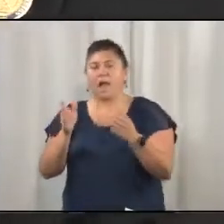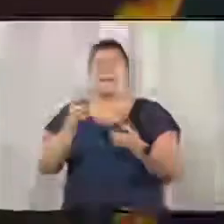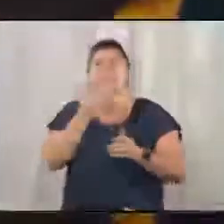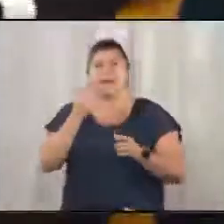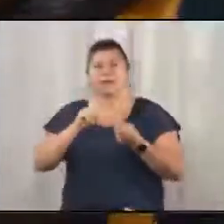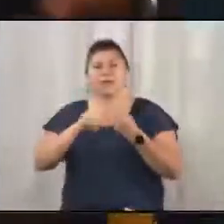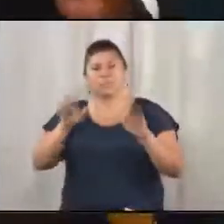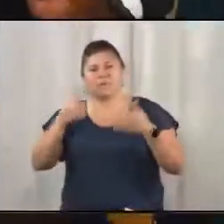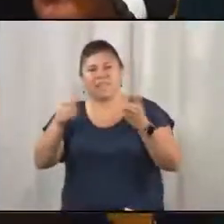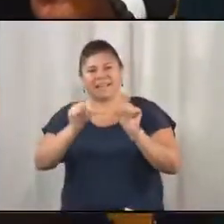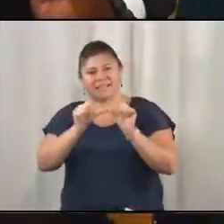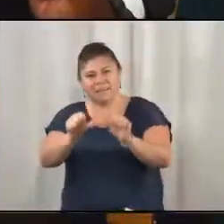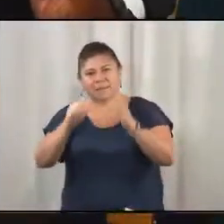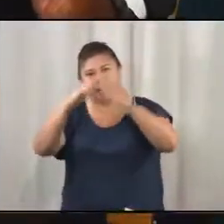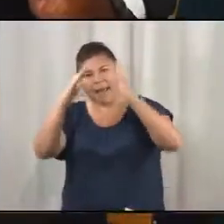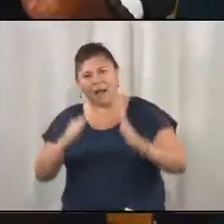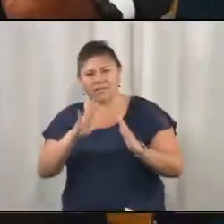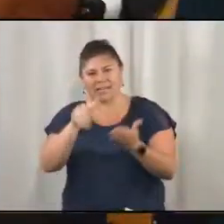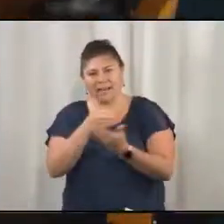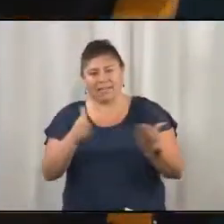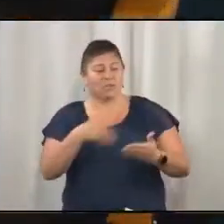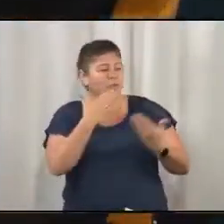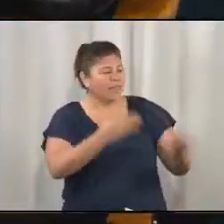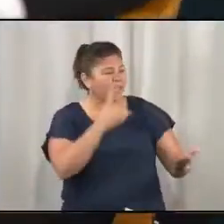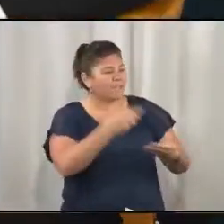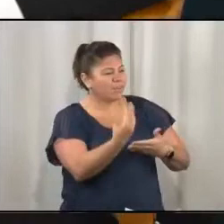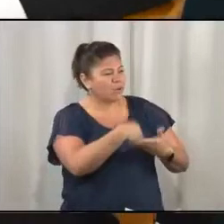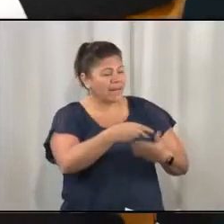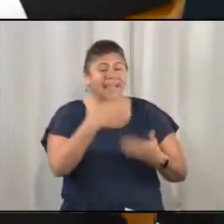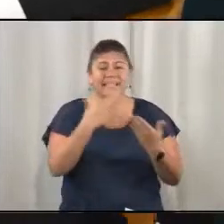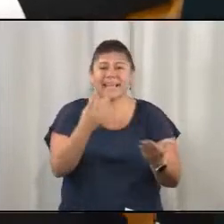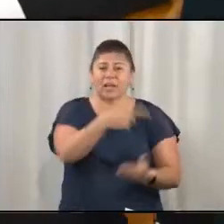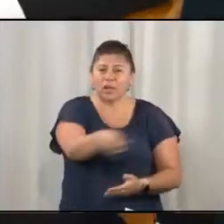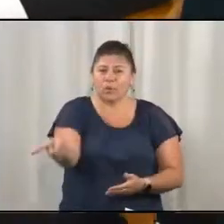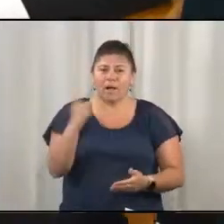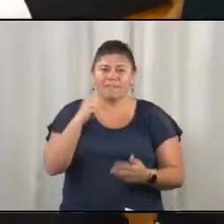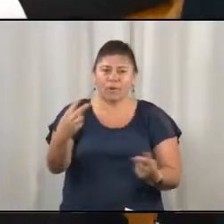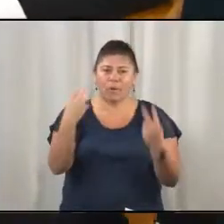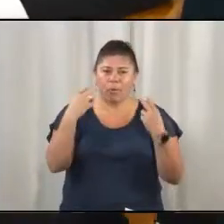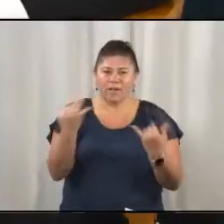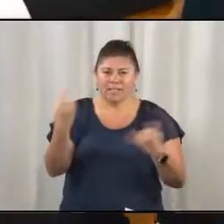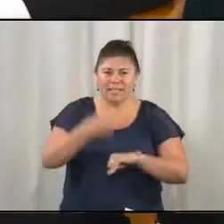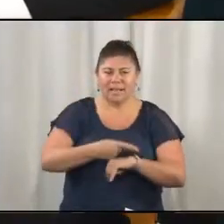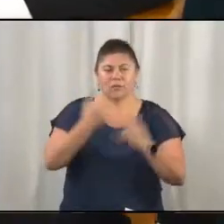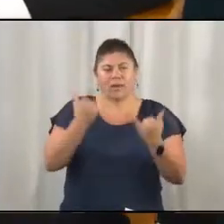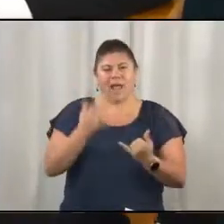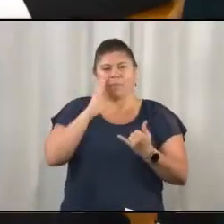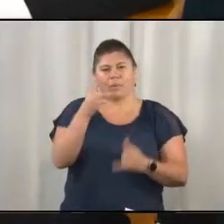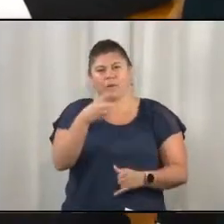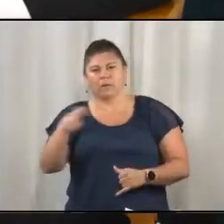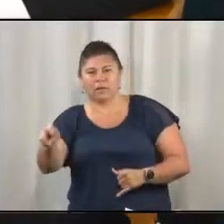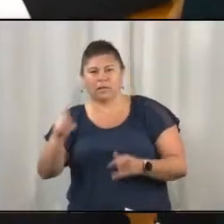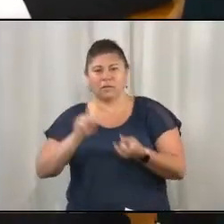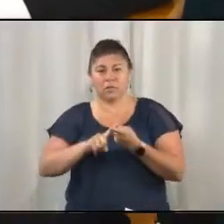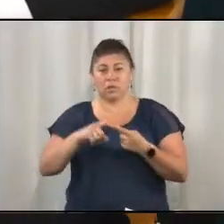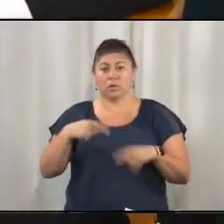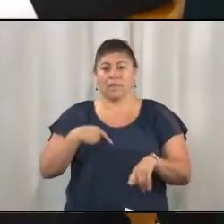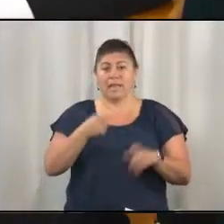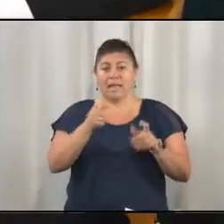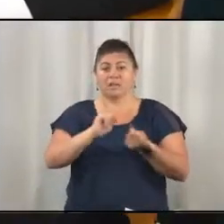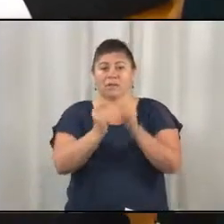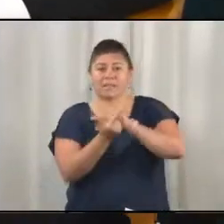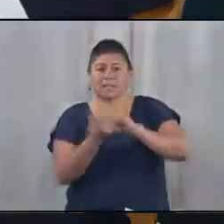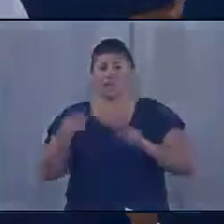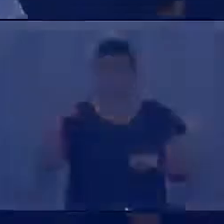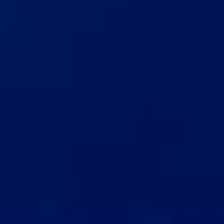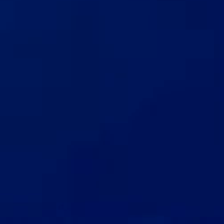stability. So thank you so much, Kelly, for joining us, and thank you all for watching today. Now we'll proceed with interpretation in Spanish and Khmer.